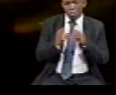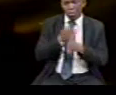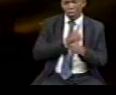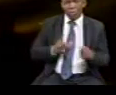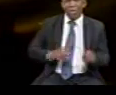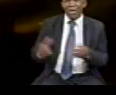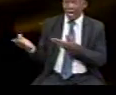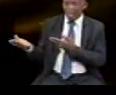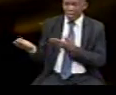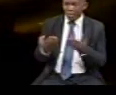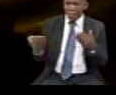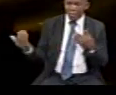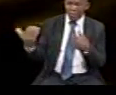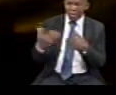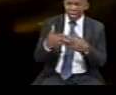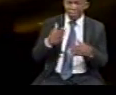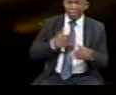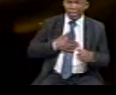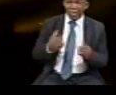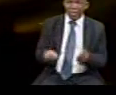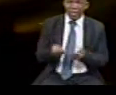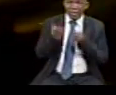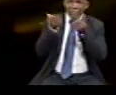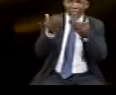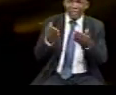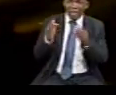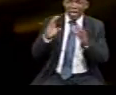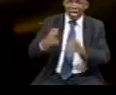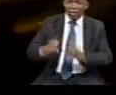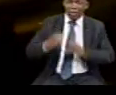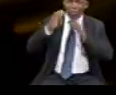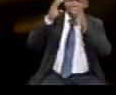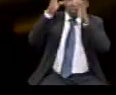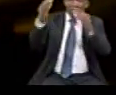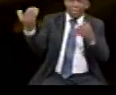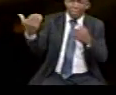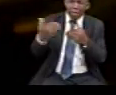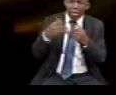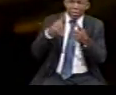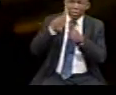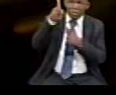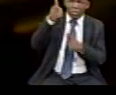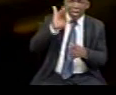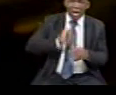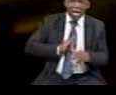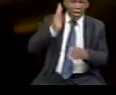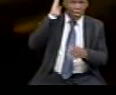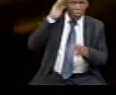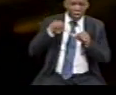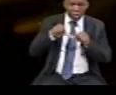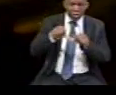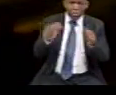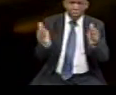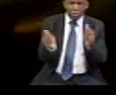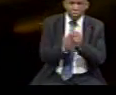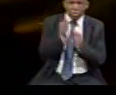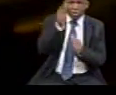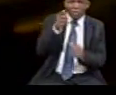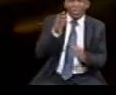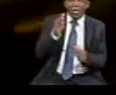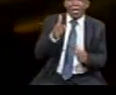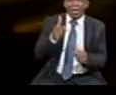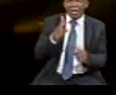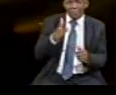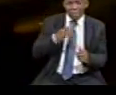away. For the rest of my life, I'm committed unto you. I will serve you. Paul the apostle said, the life which I now live, I live